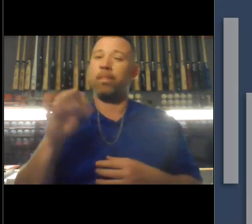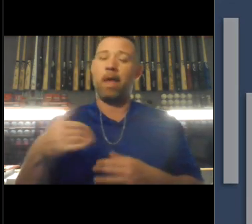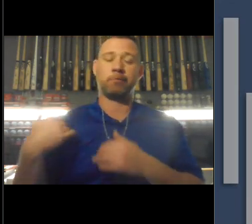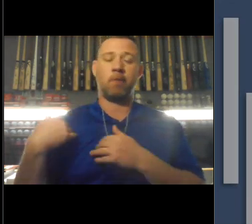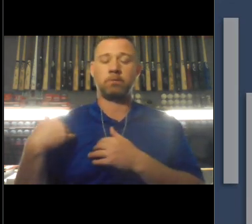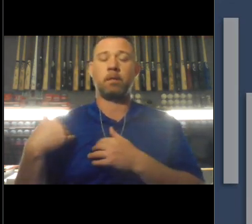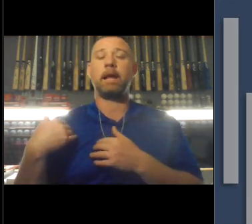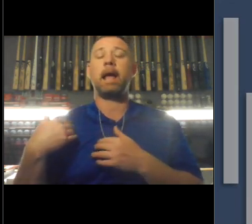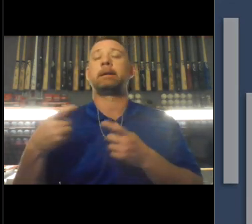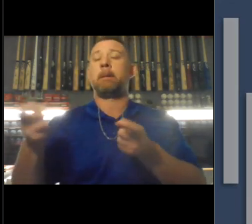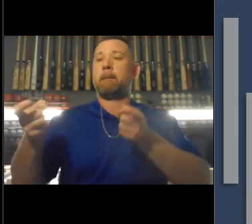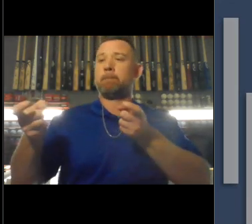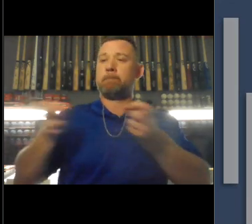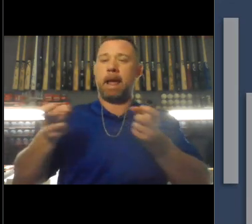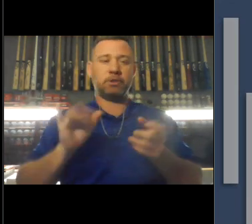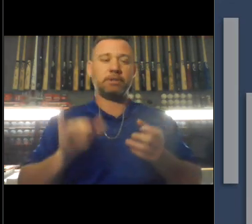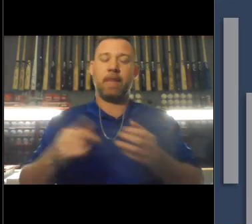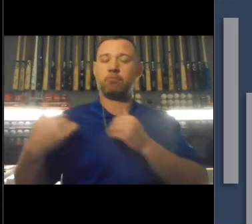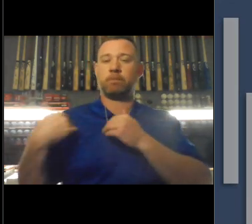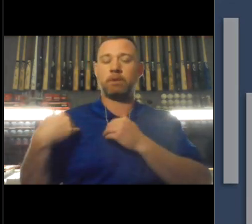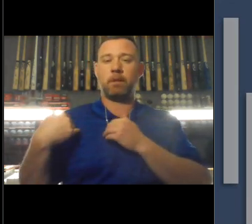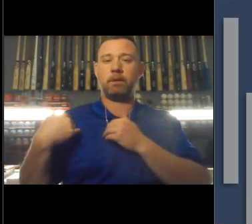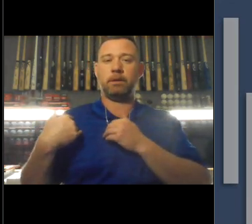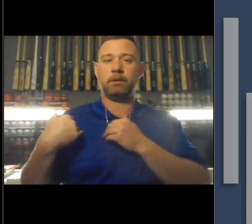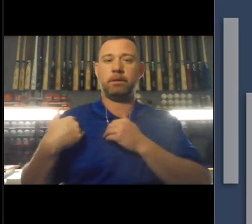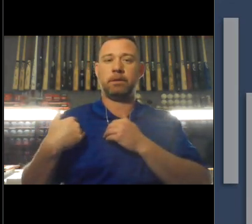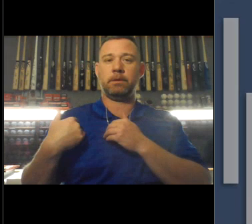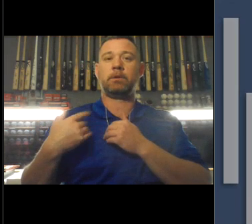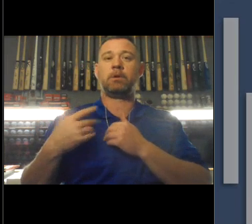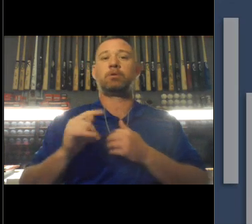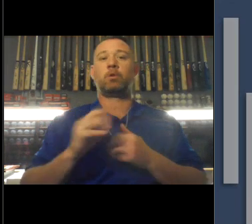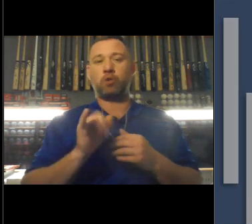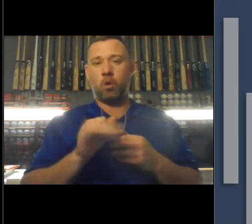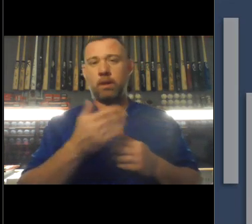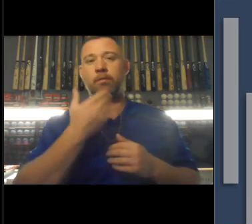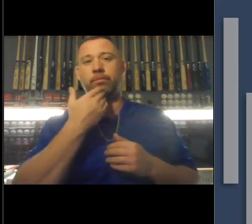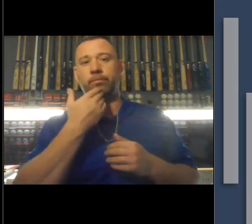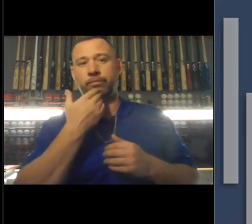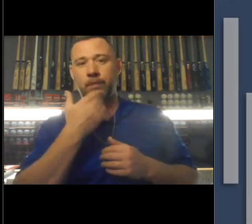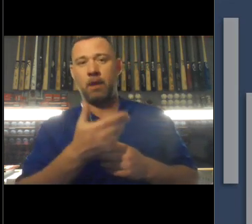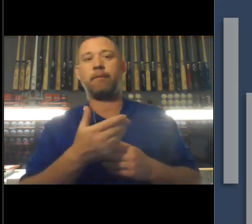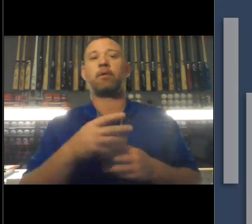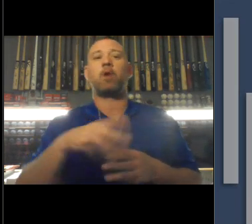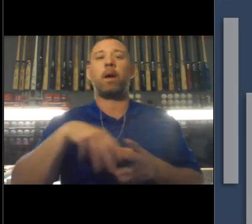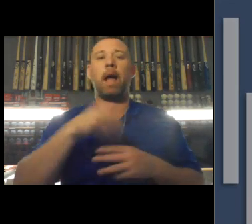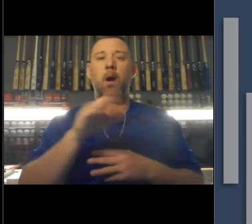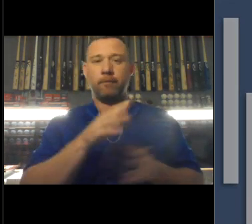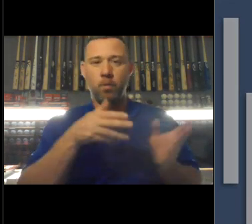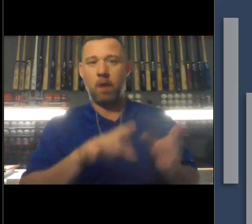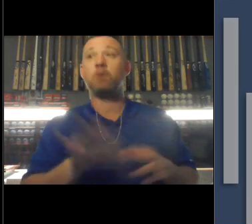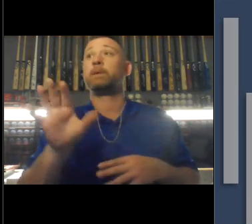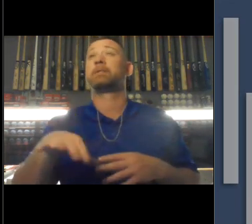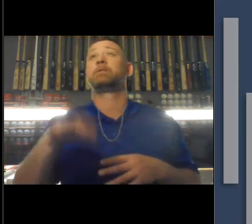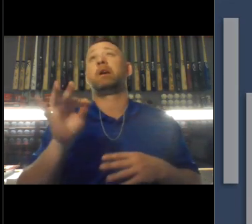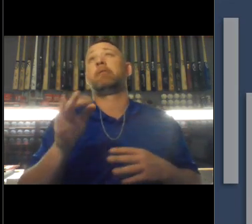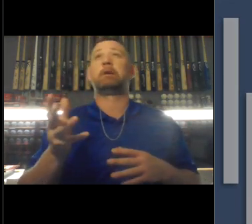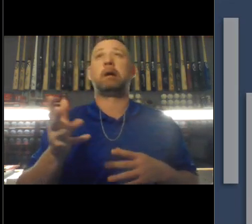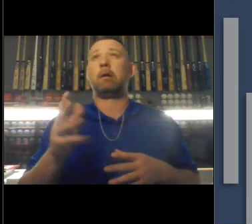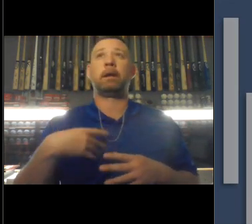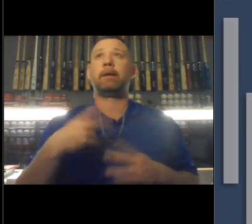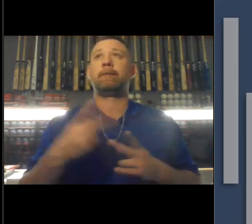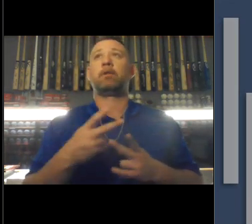manages that responsibility. Tony, thank you very much for going out of the way, right? Once we discovered, hey, we have a few, what's going